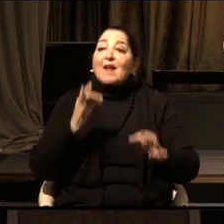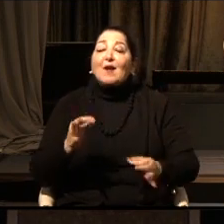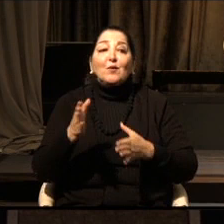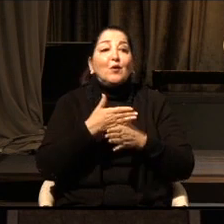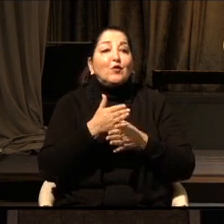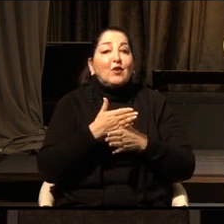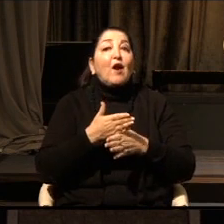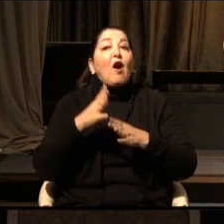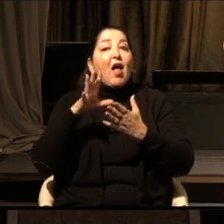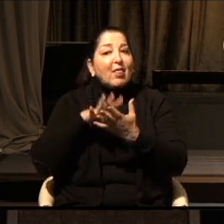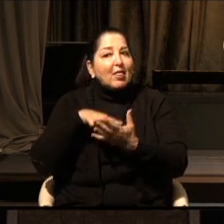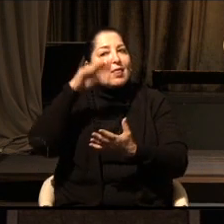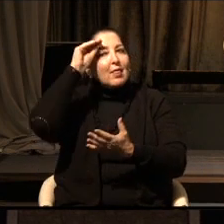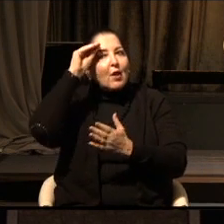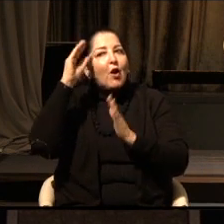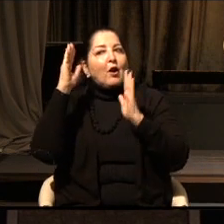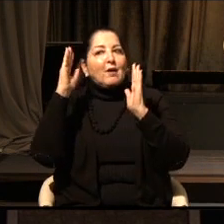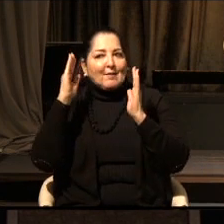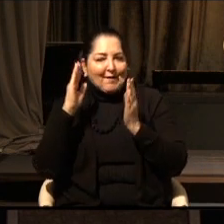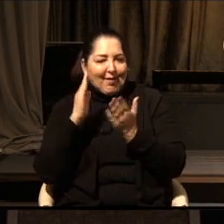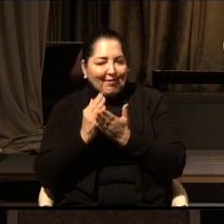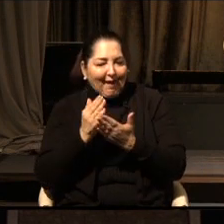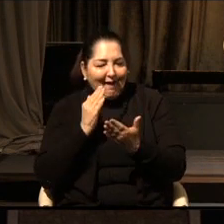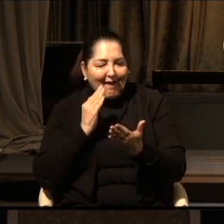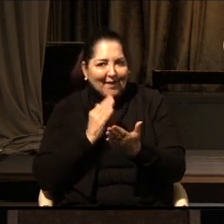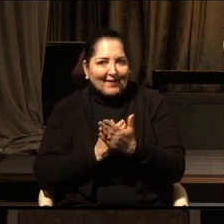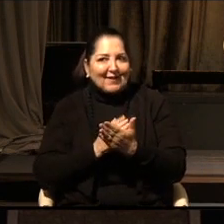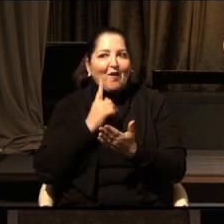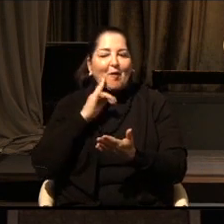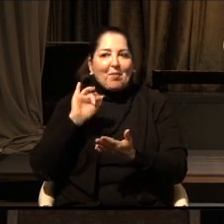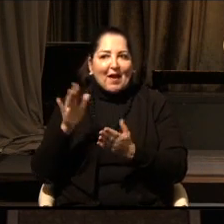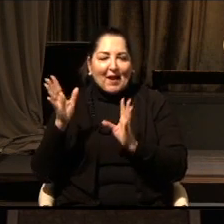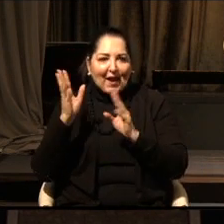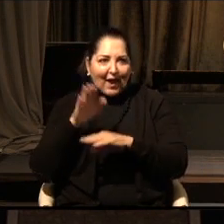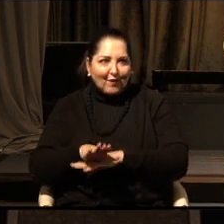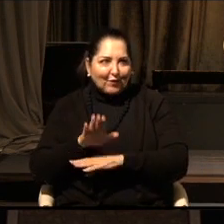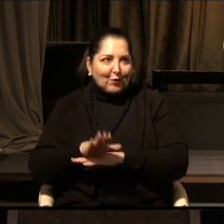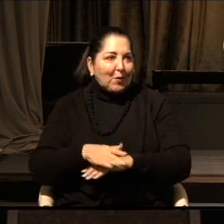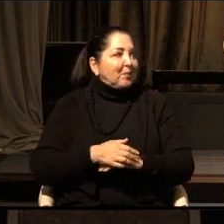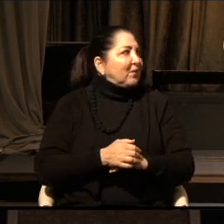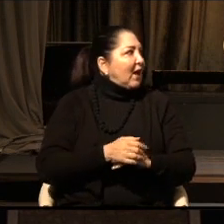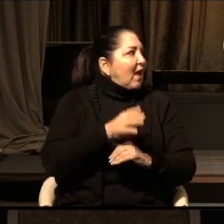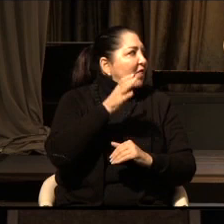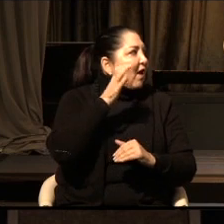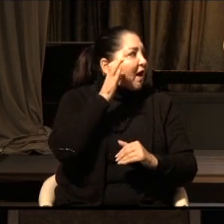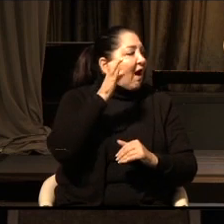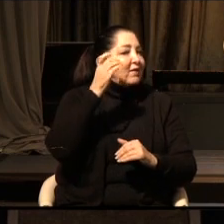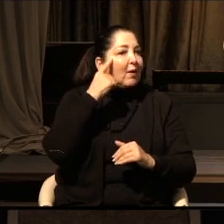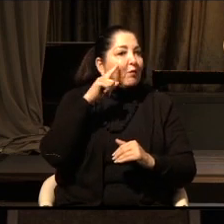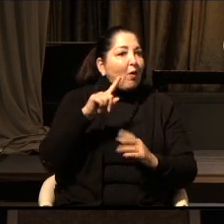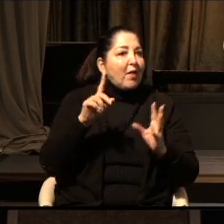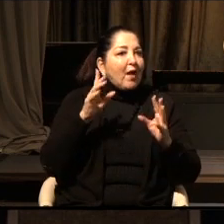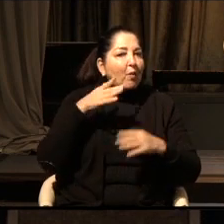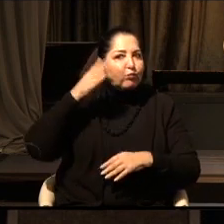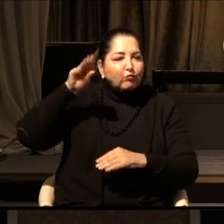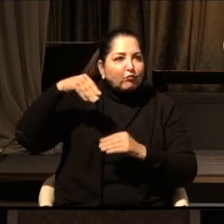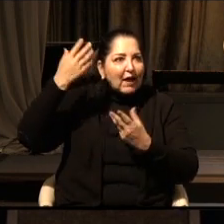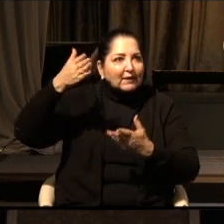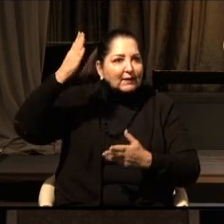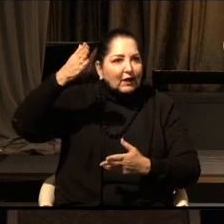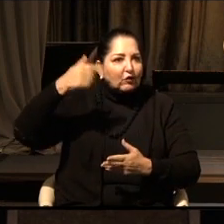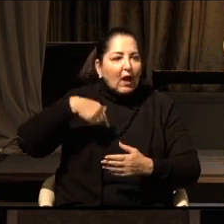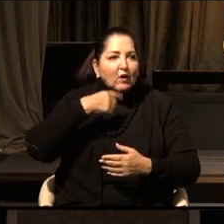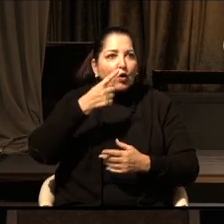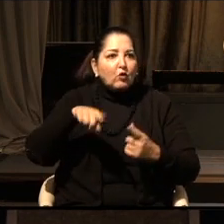unexpected lesson from that afternoon. Like explained the concept for this presentation, I told her about